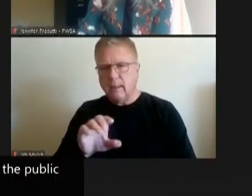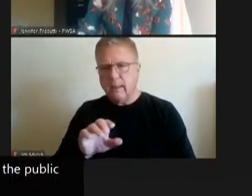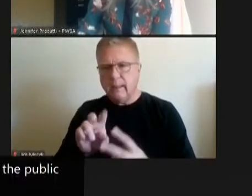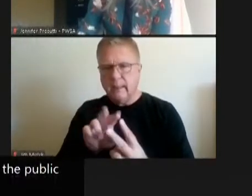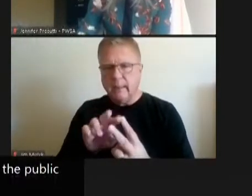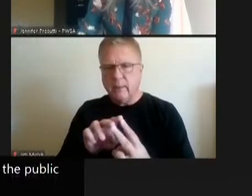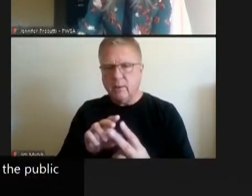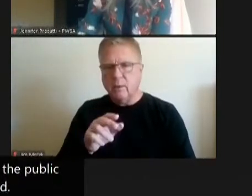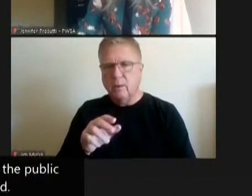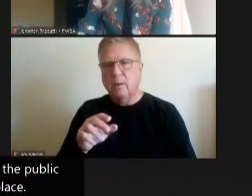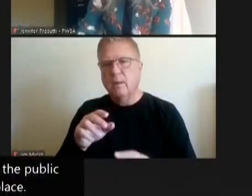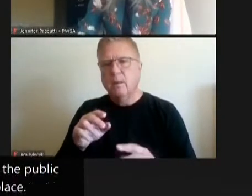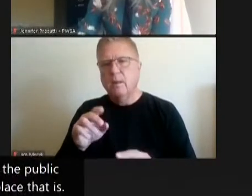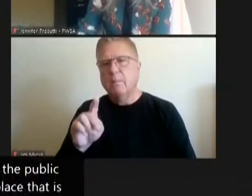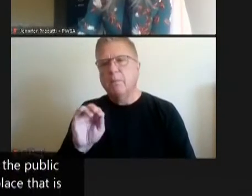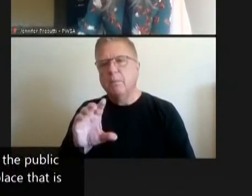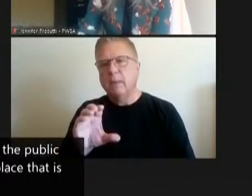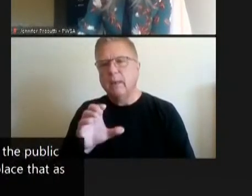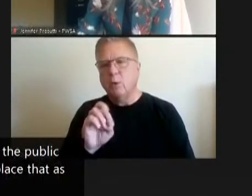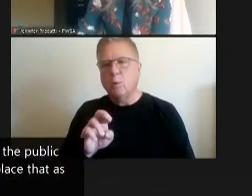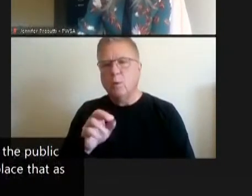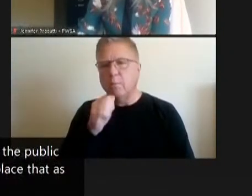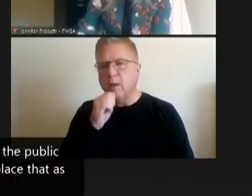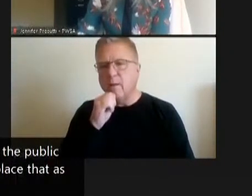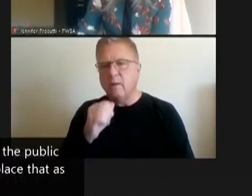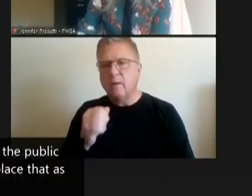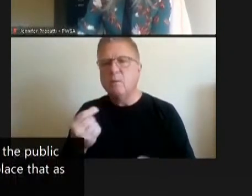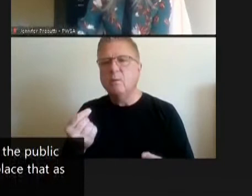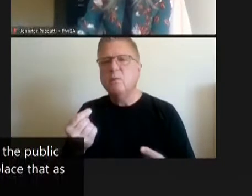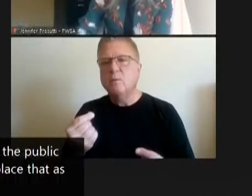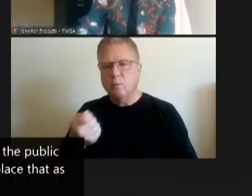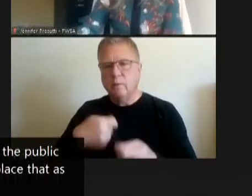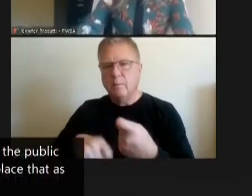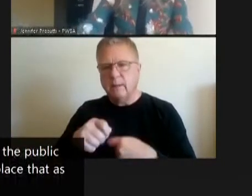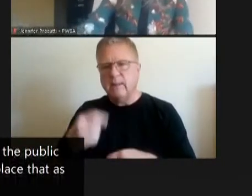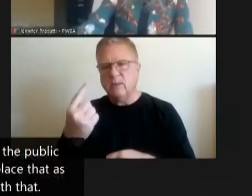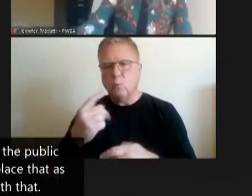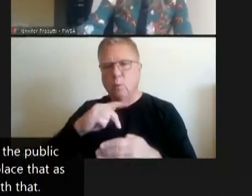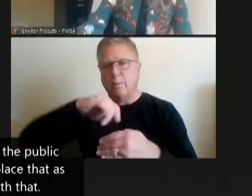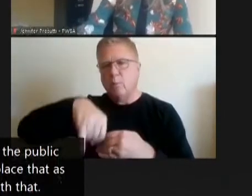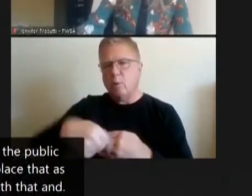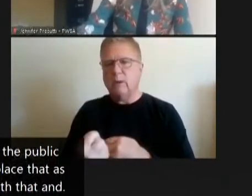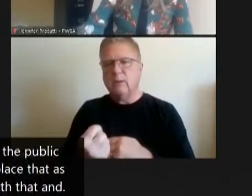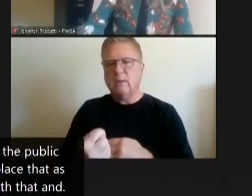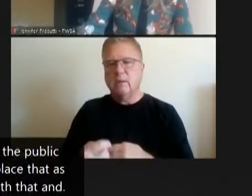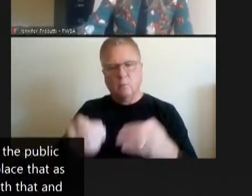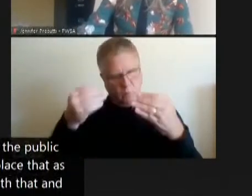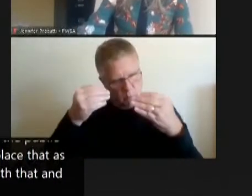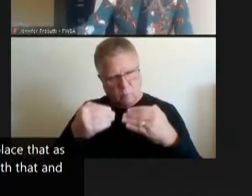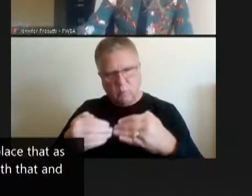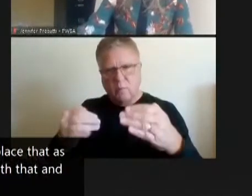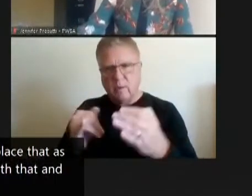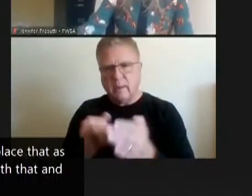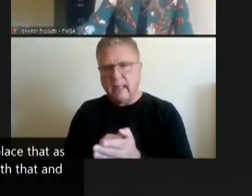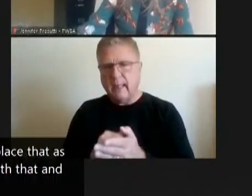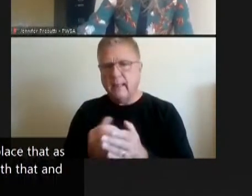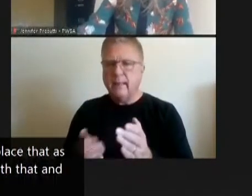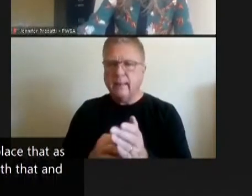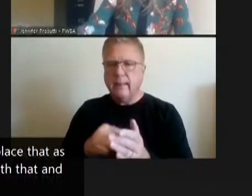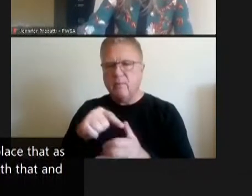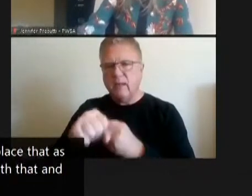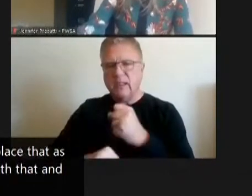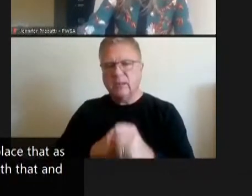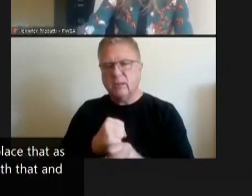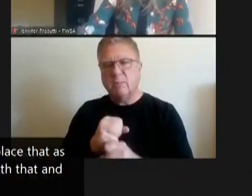would go ahead and replace that as one single project. We did move forward with that in this year, but we are